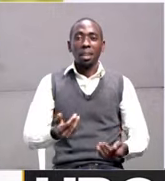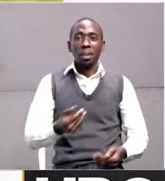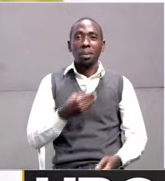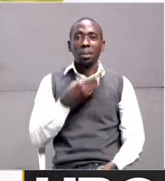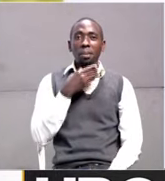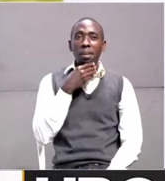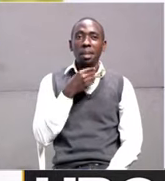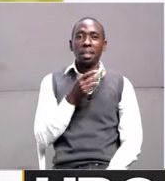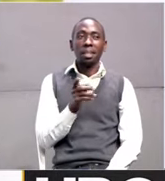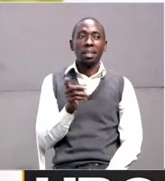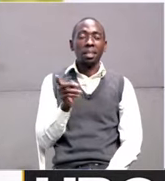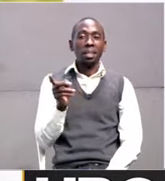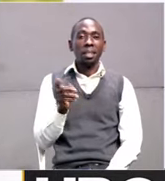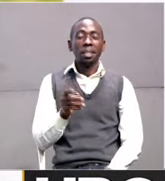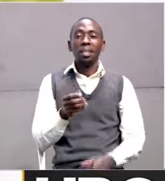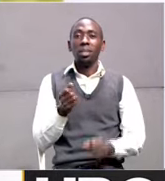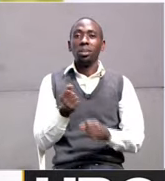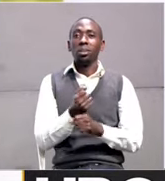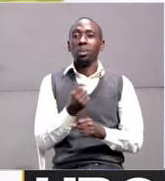is doing